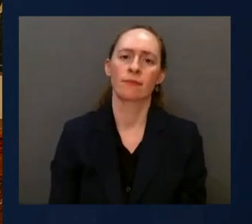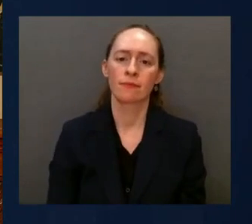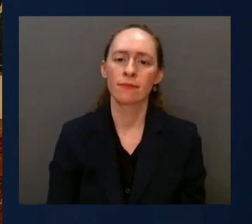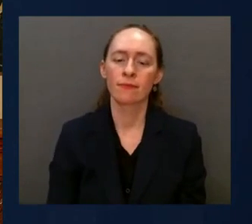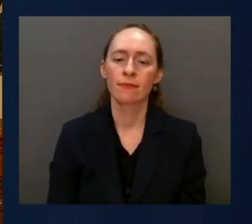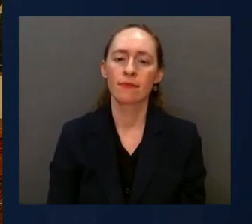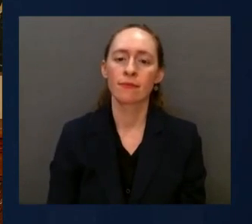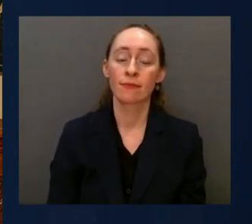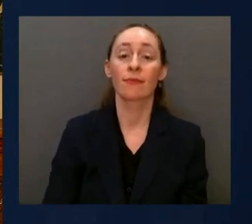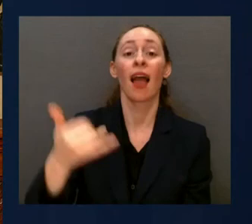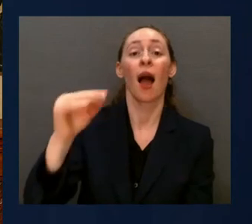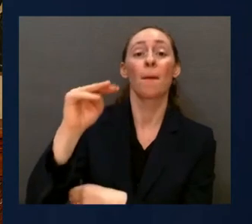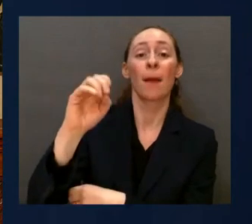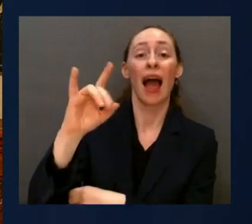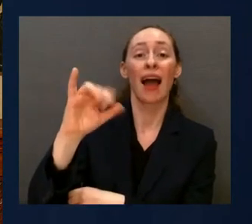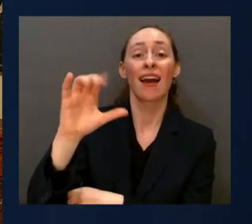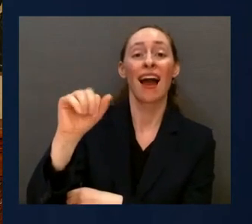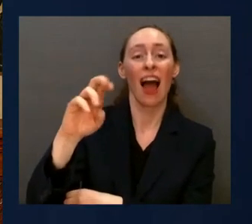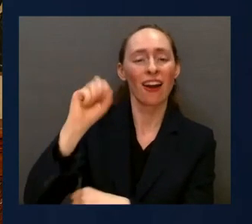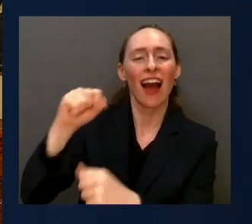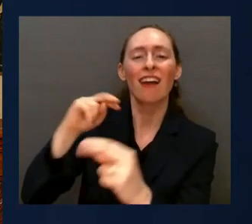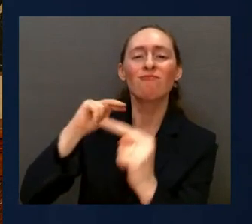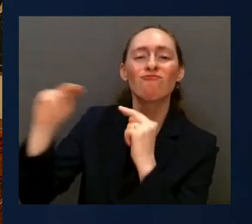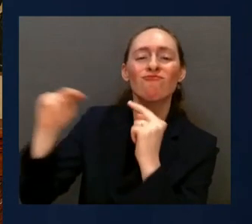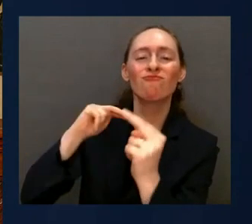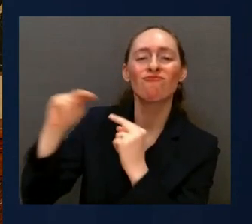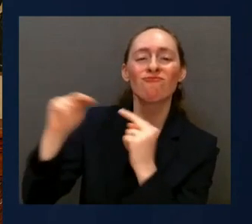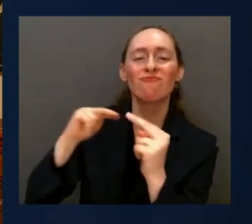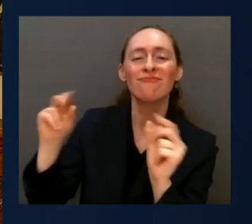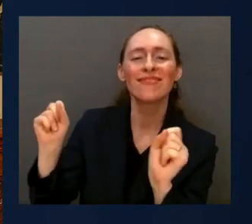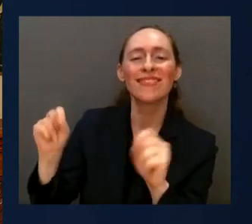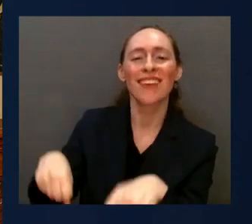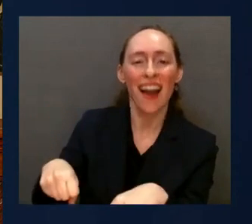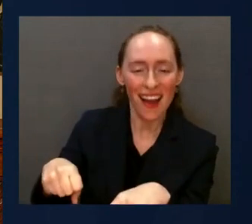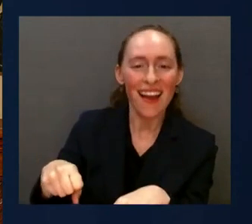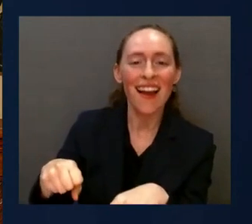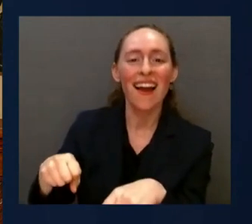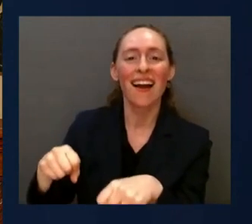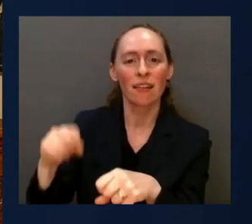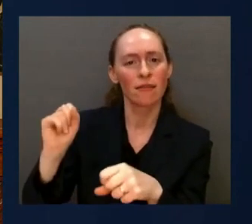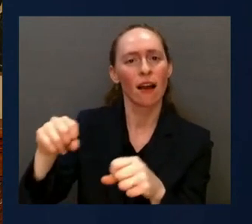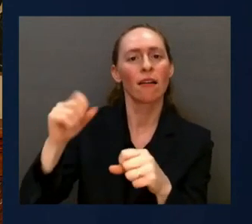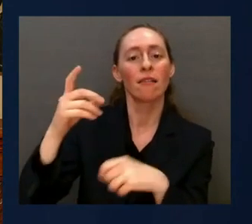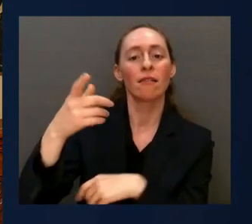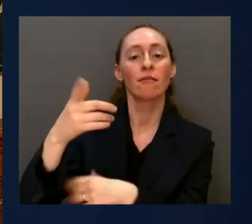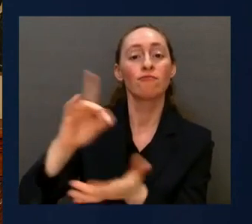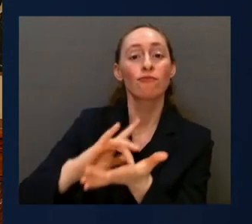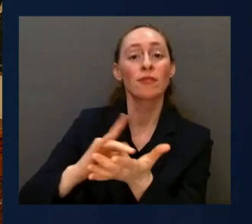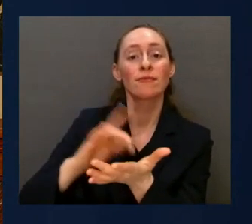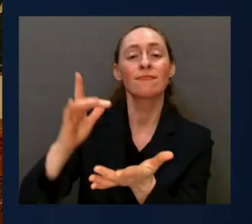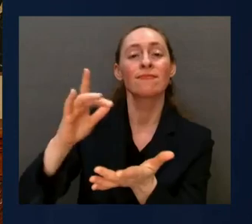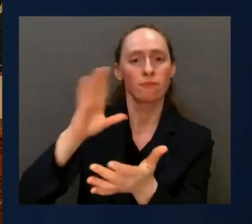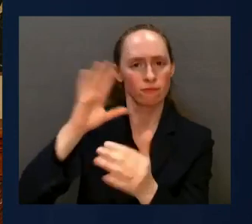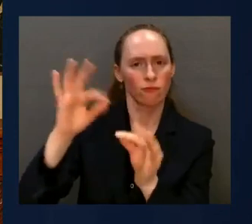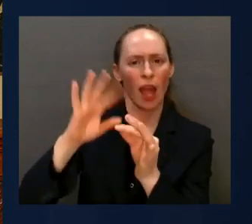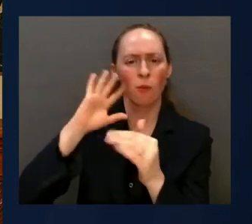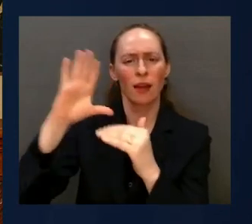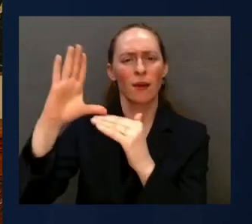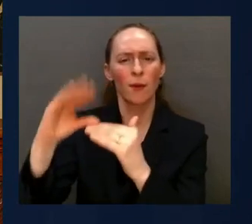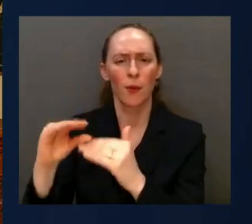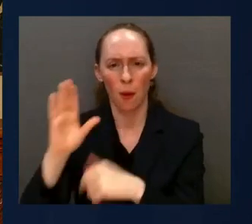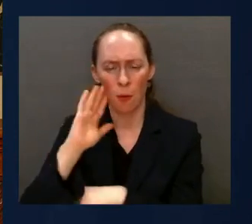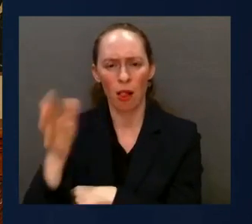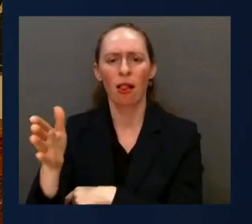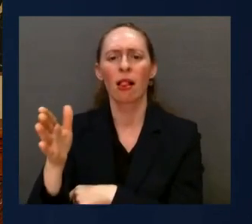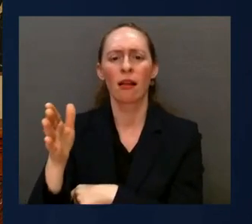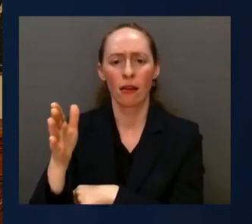bringing down prescription drug costs doesn't just save seniors money, it cuts the federal deficit by billions